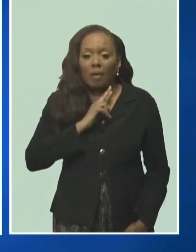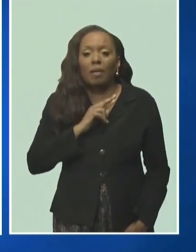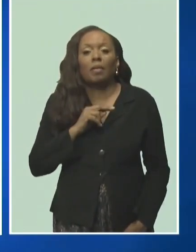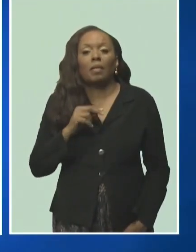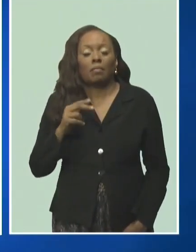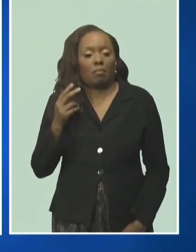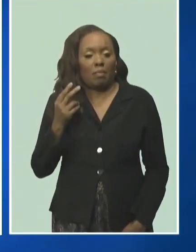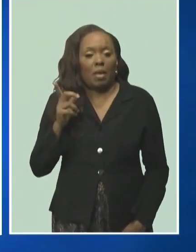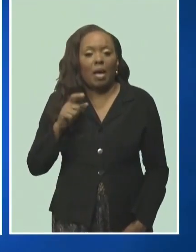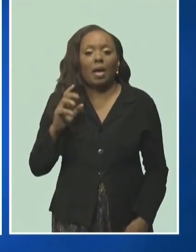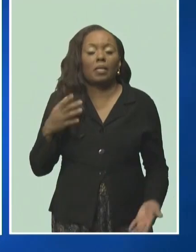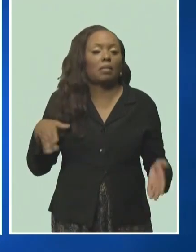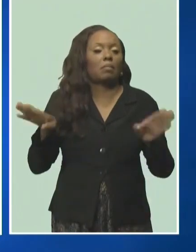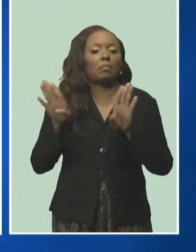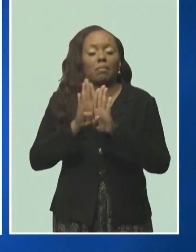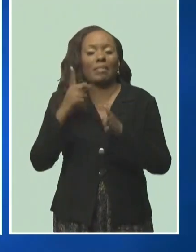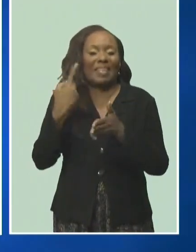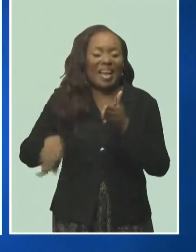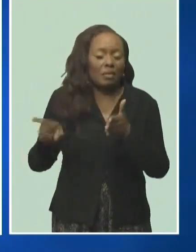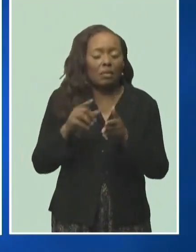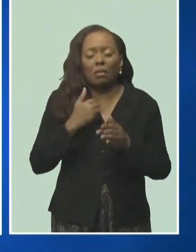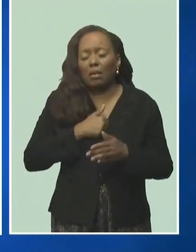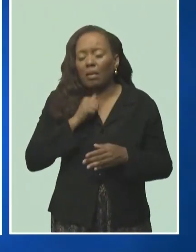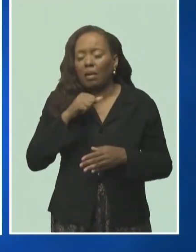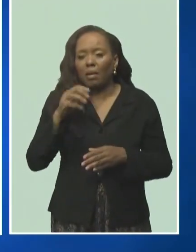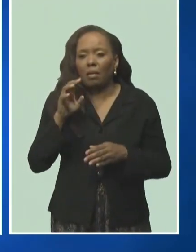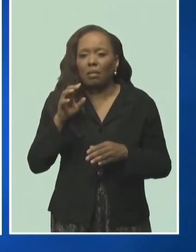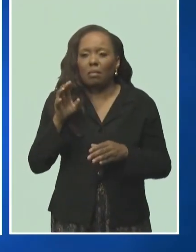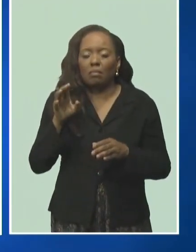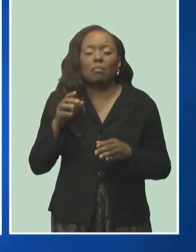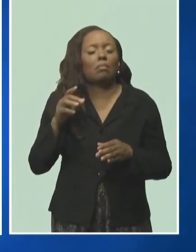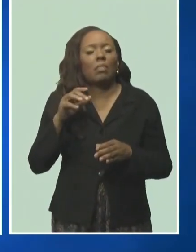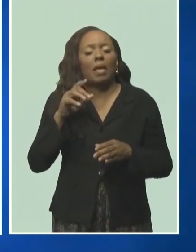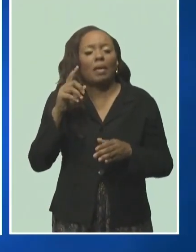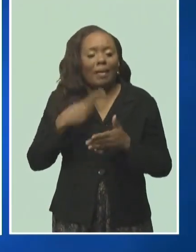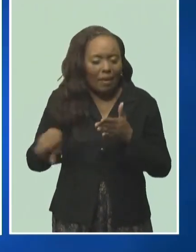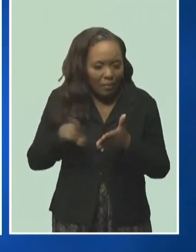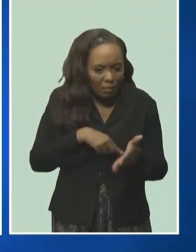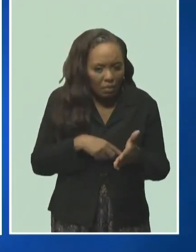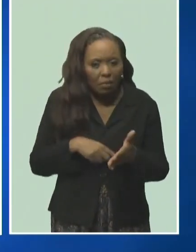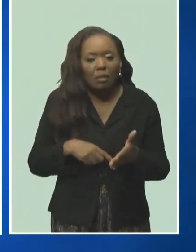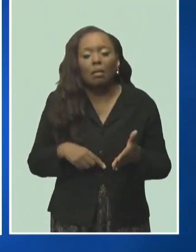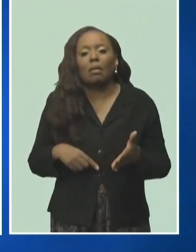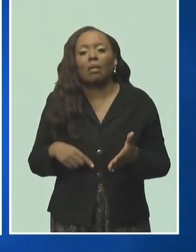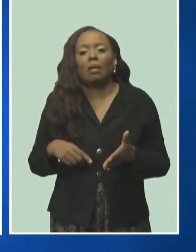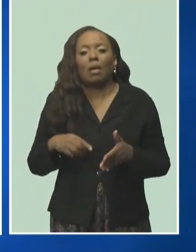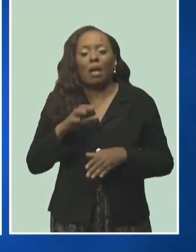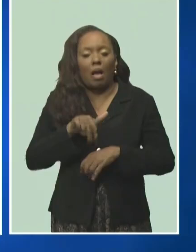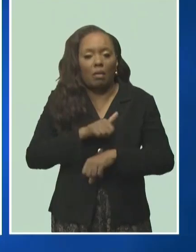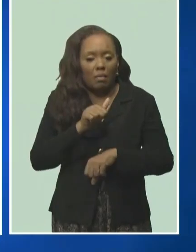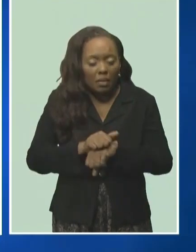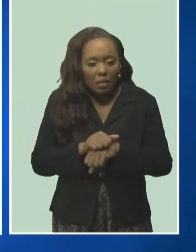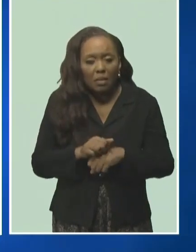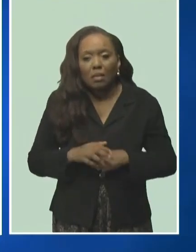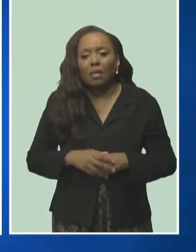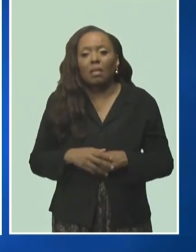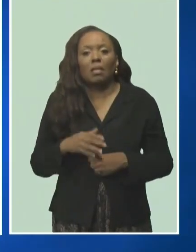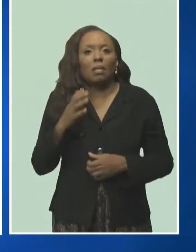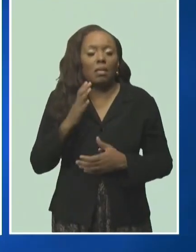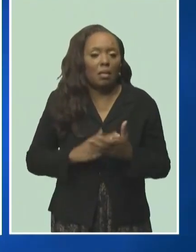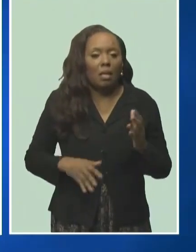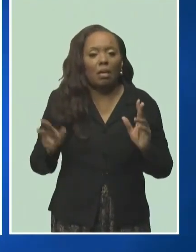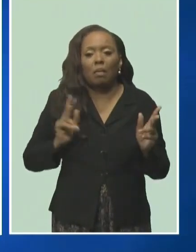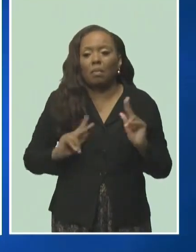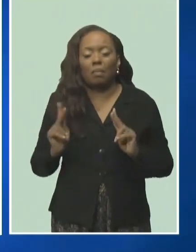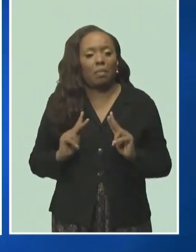the entire morning yoga session at last minute. They had several employees making it in late to work who would have lost pay yesterday through no fault